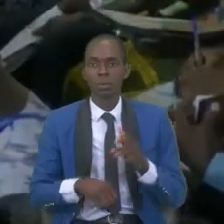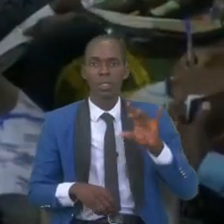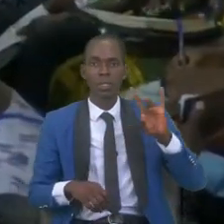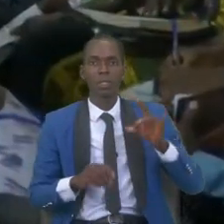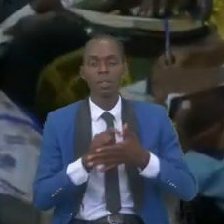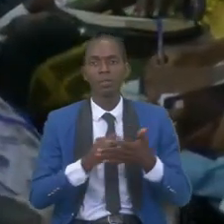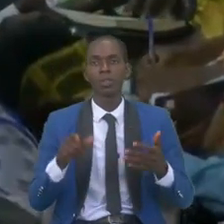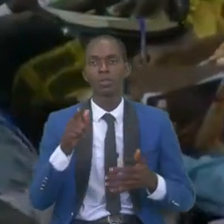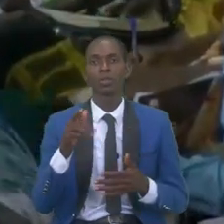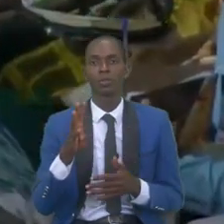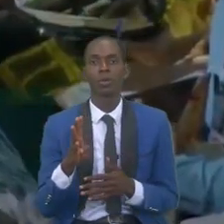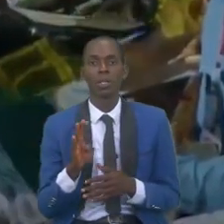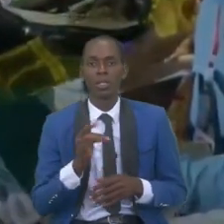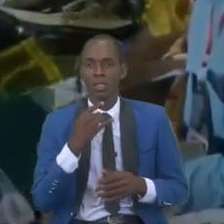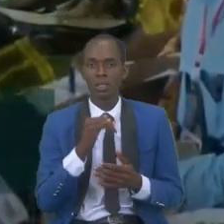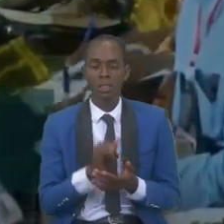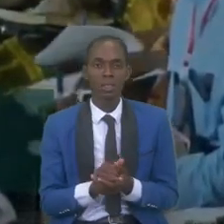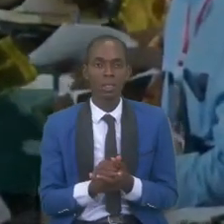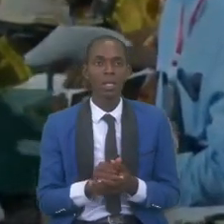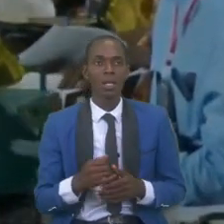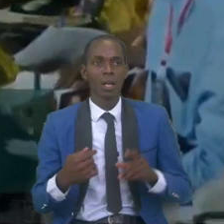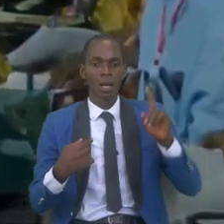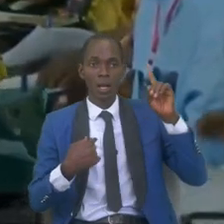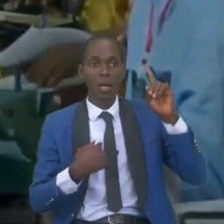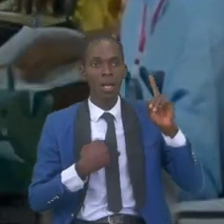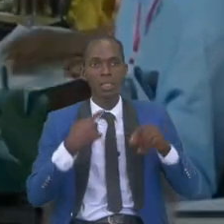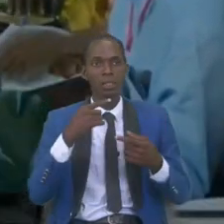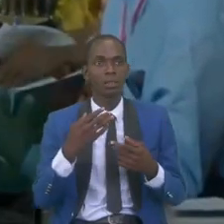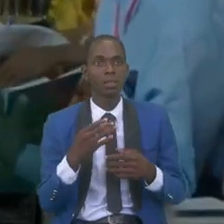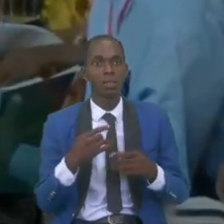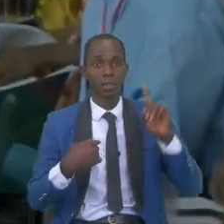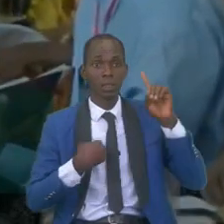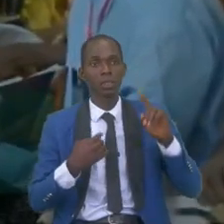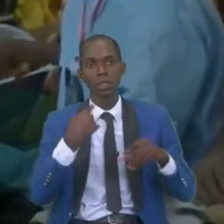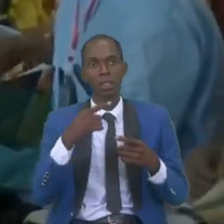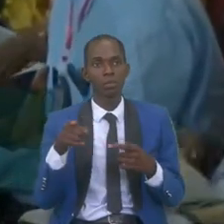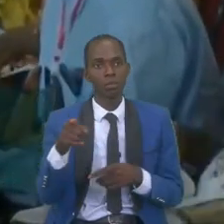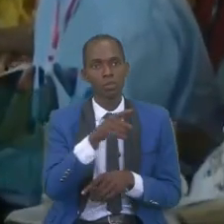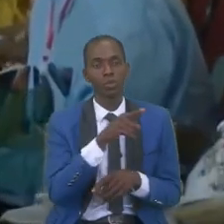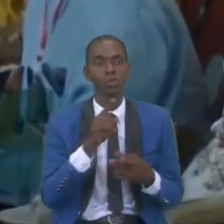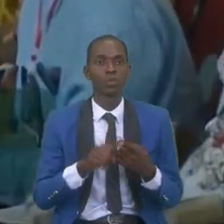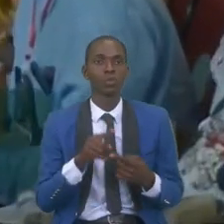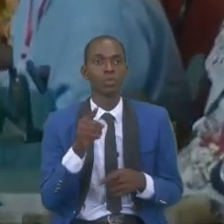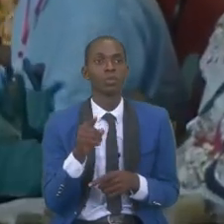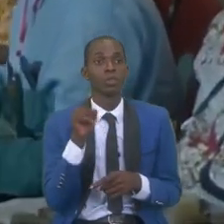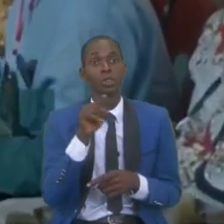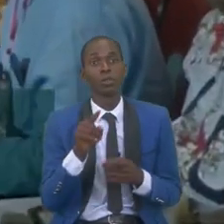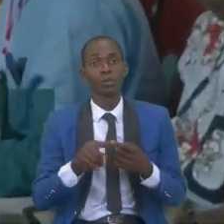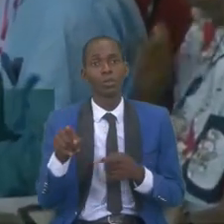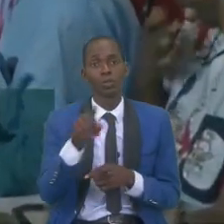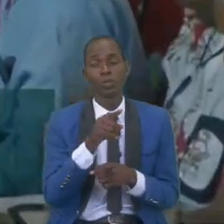24, I said therefore unto you, here is Christ talking to the people, people, here is Christ. It was